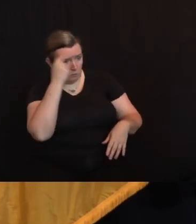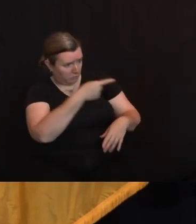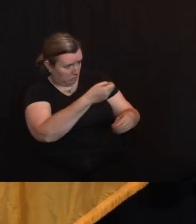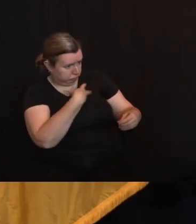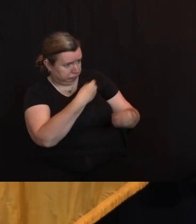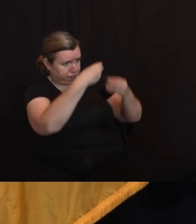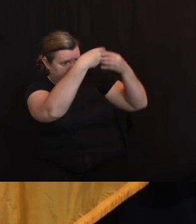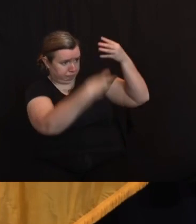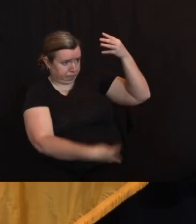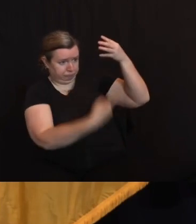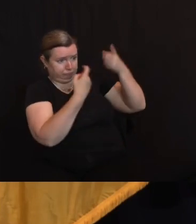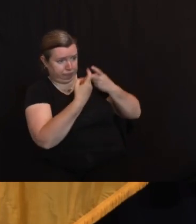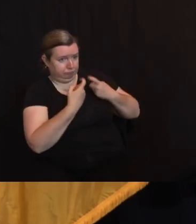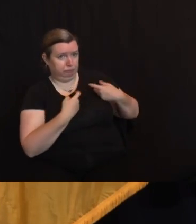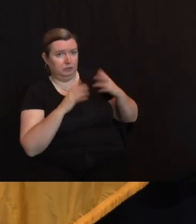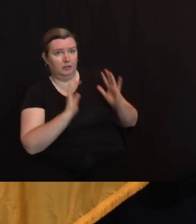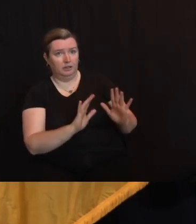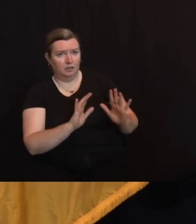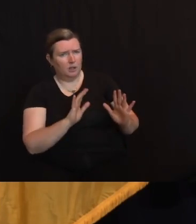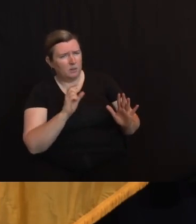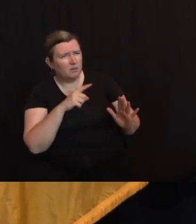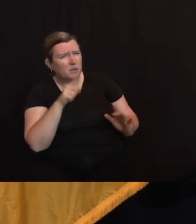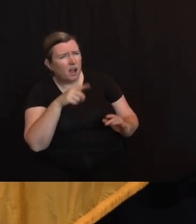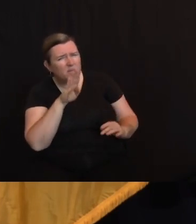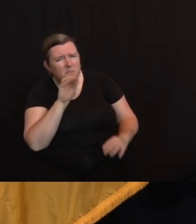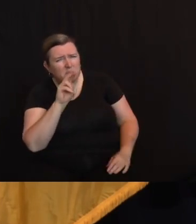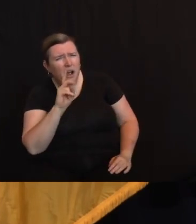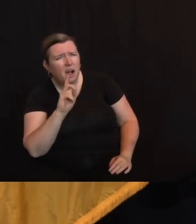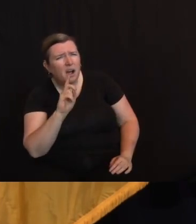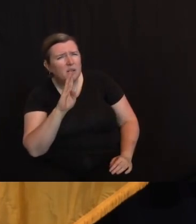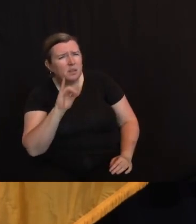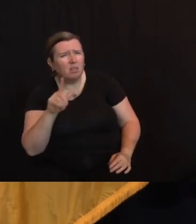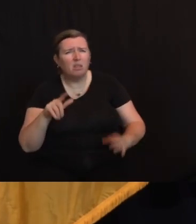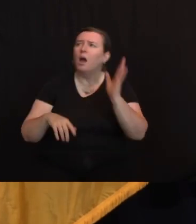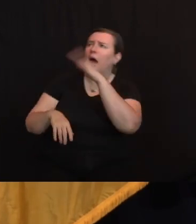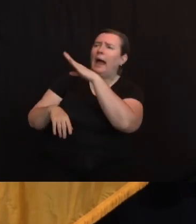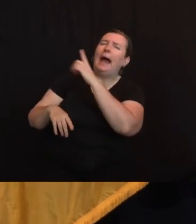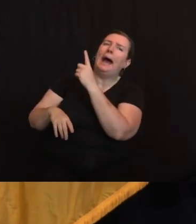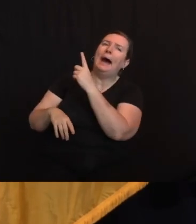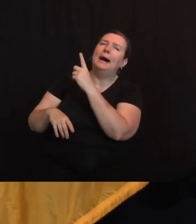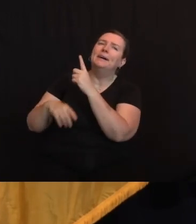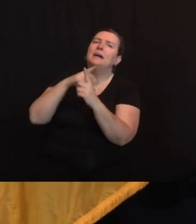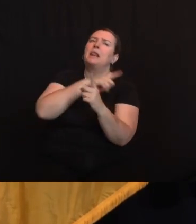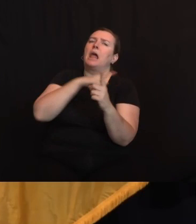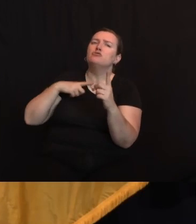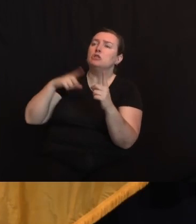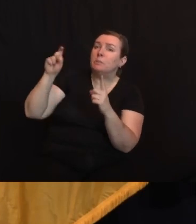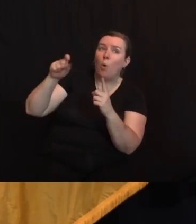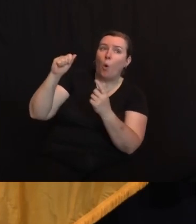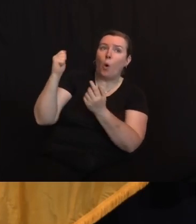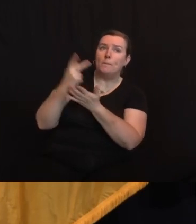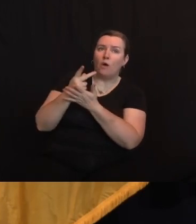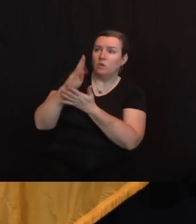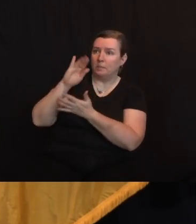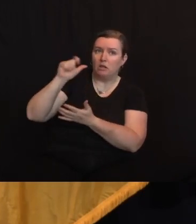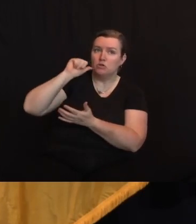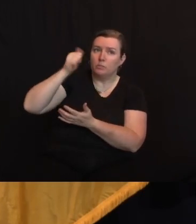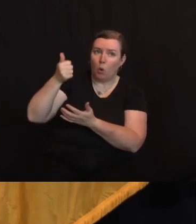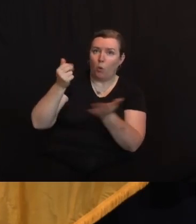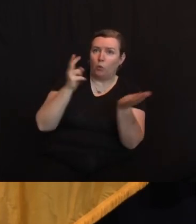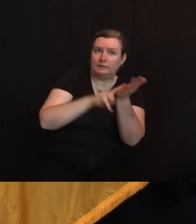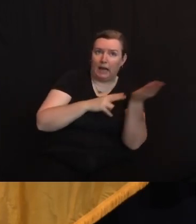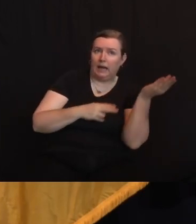get bonding? The legislature is expected to approve that bill tomorrow and send it to your desk. I'm just wondering how soon